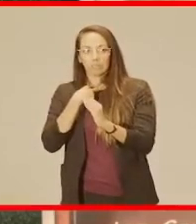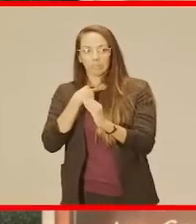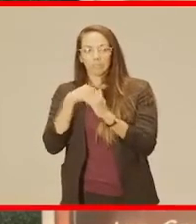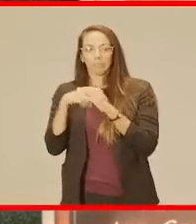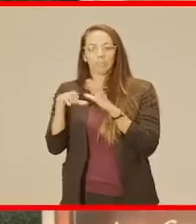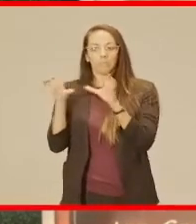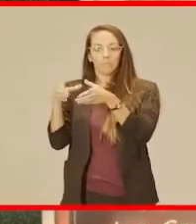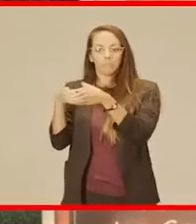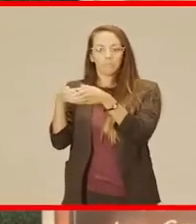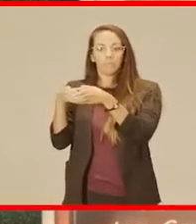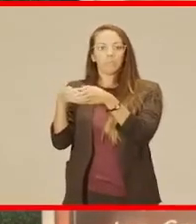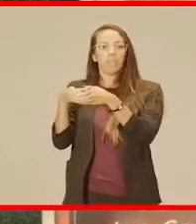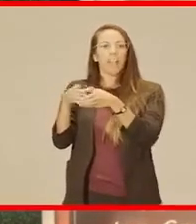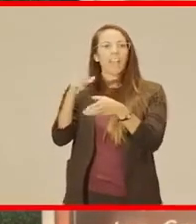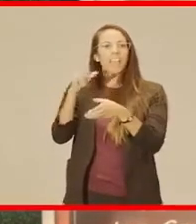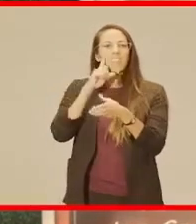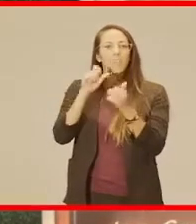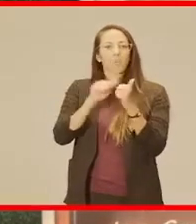with Monokuma,